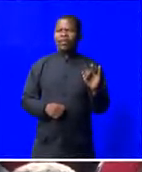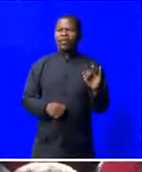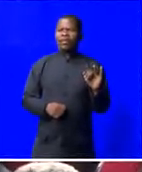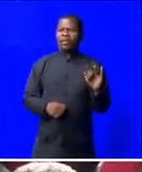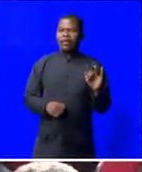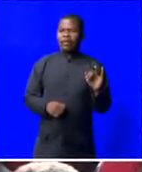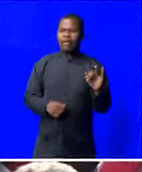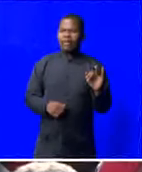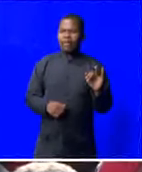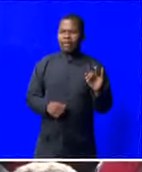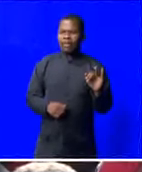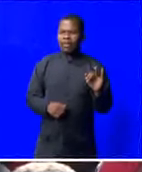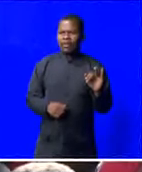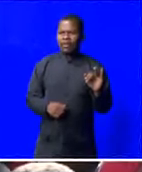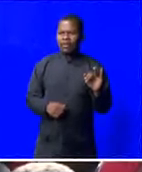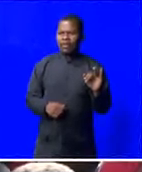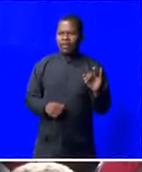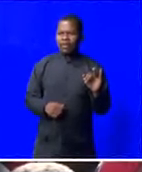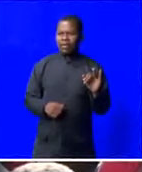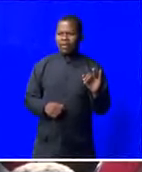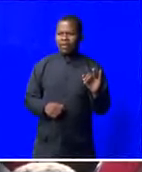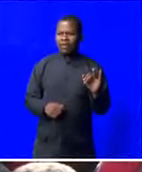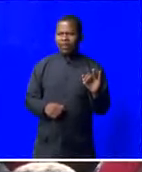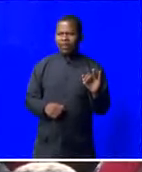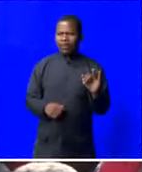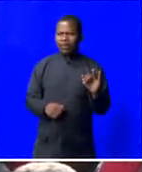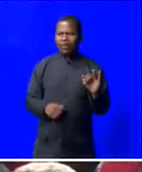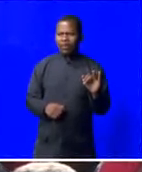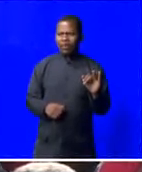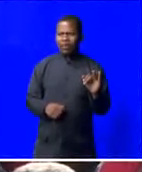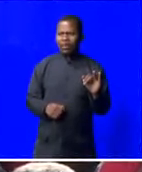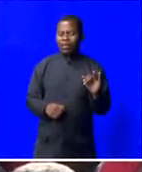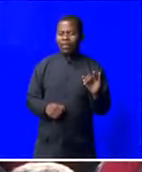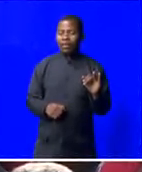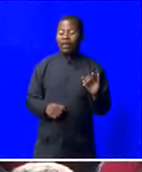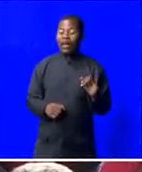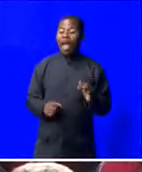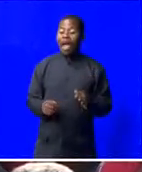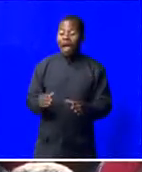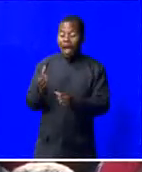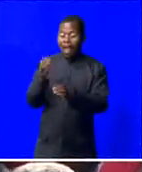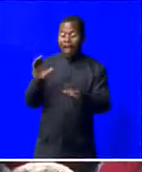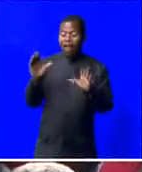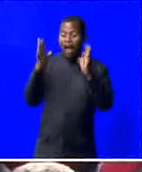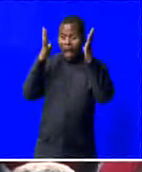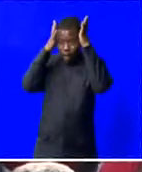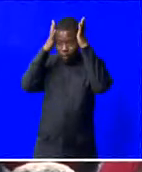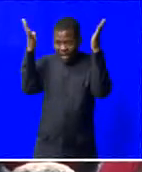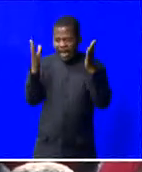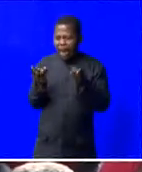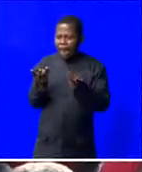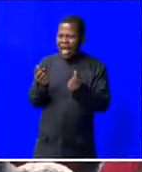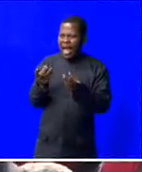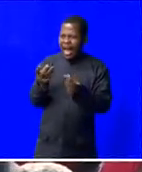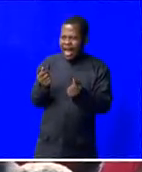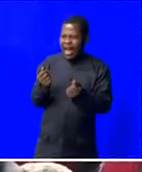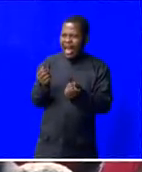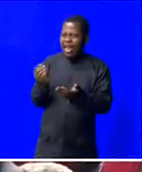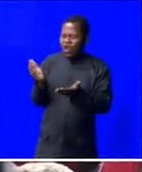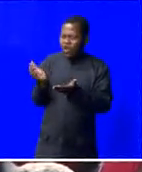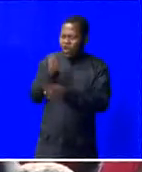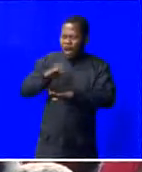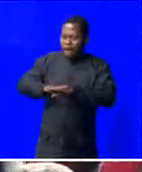Mr. Rijkenberg it's a live selidipende kakhulu kuma resources aka Sacu